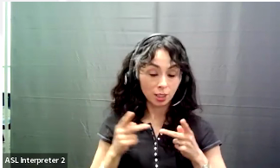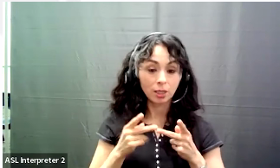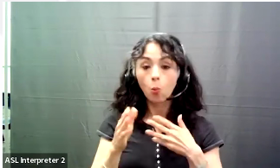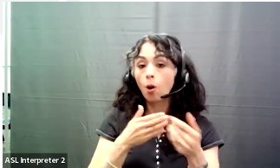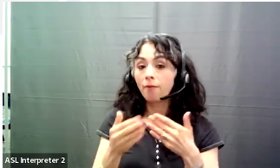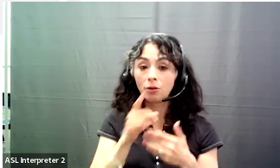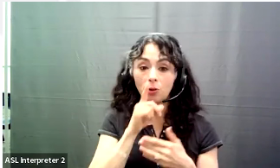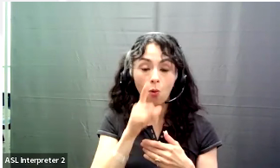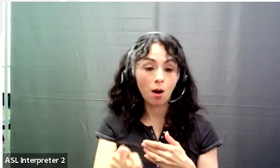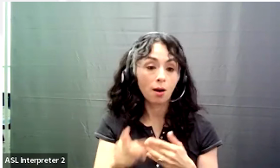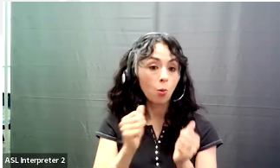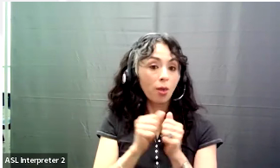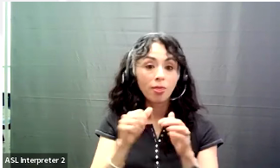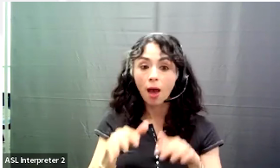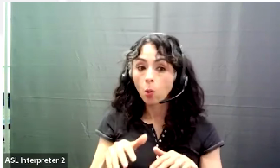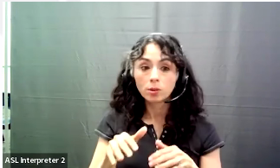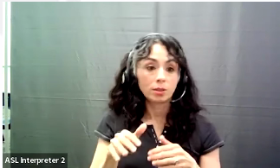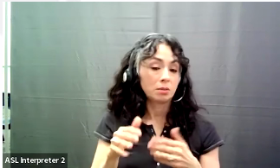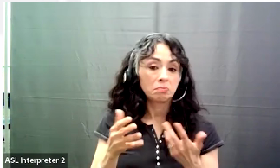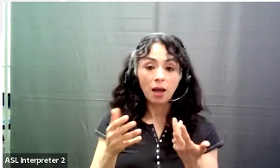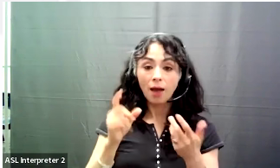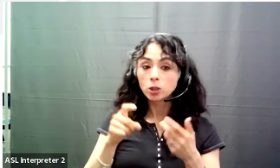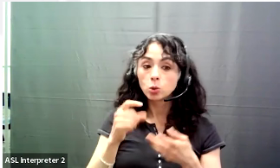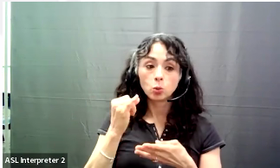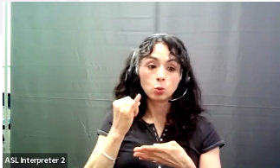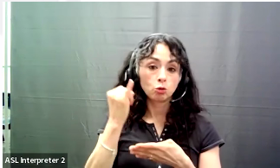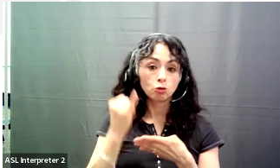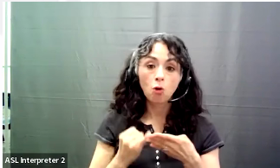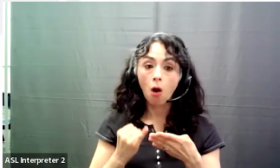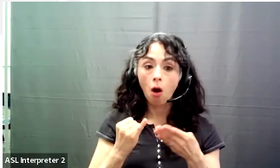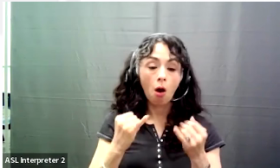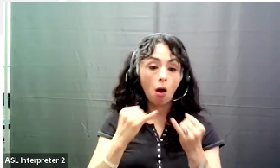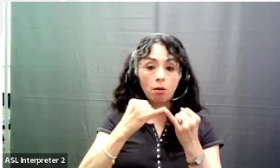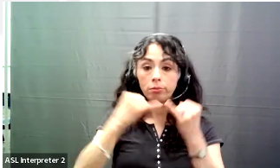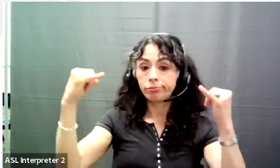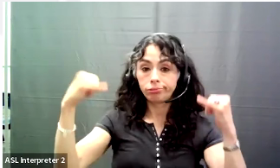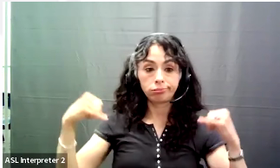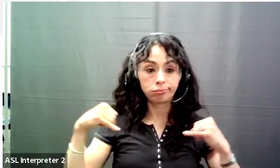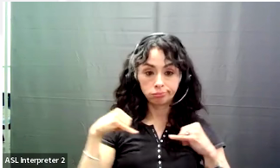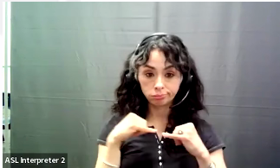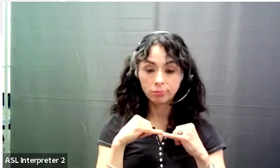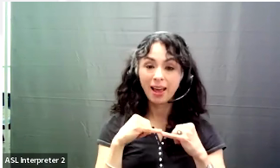are without needing to draw a polygon or find